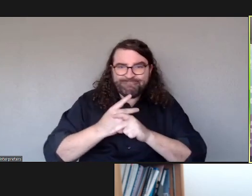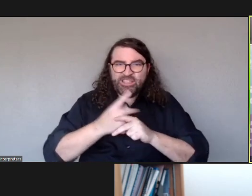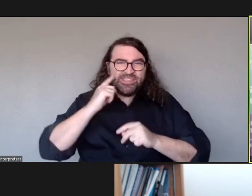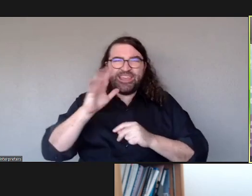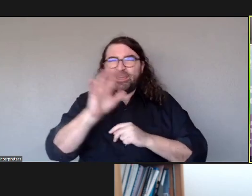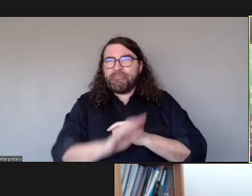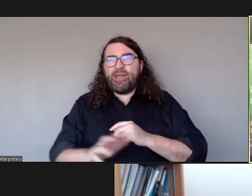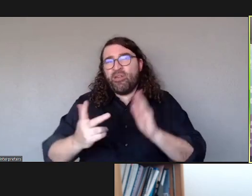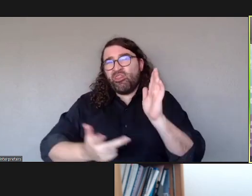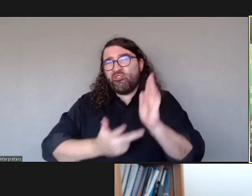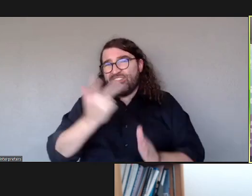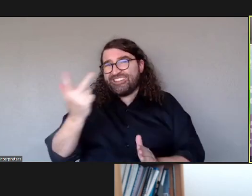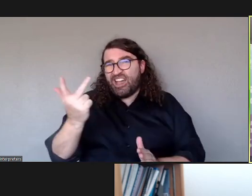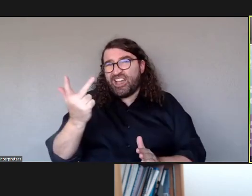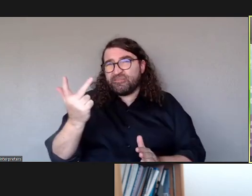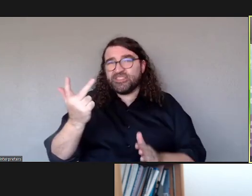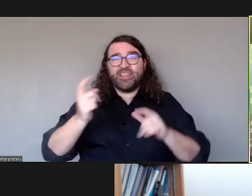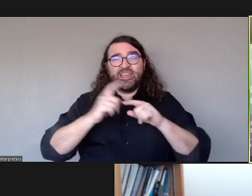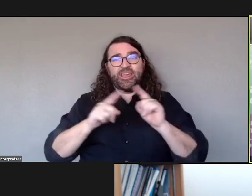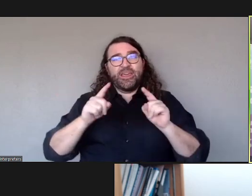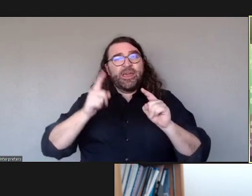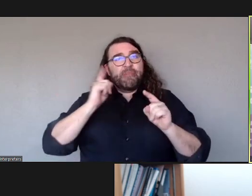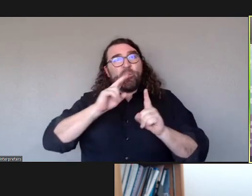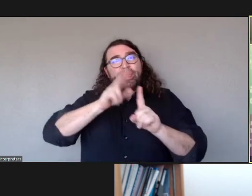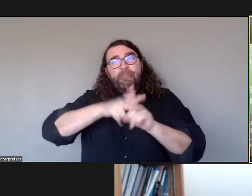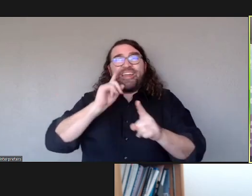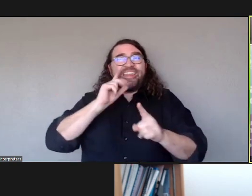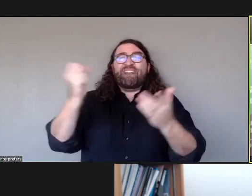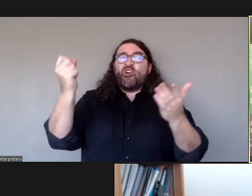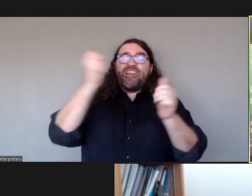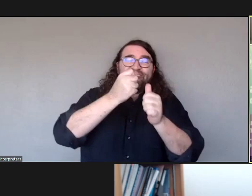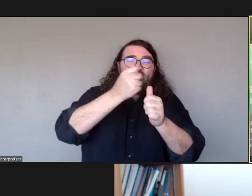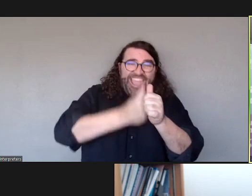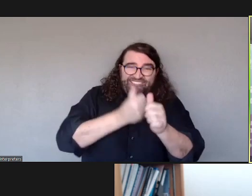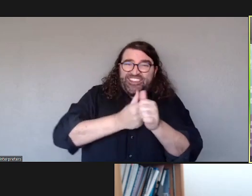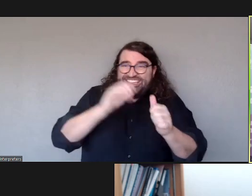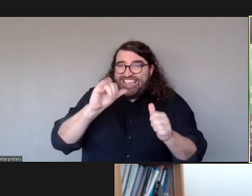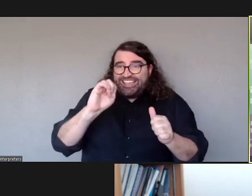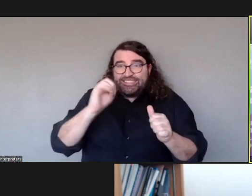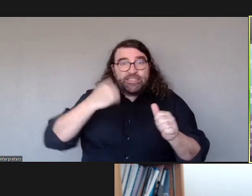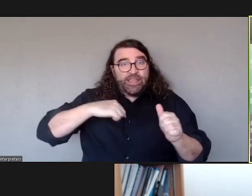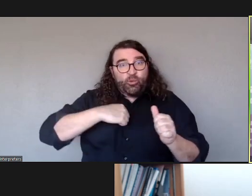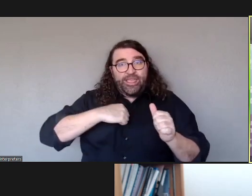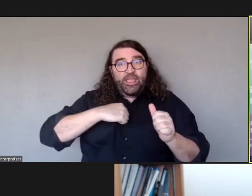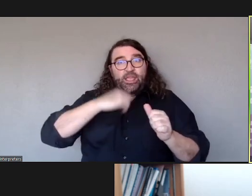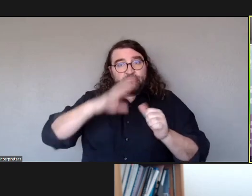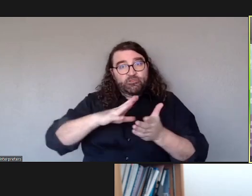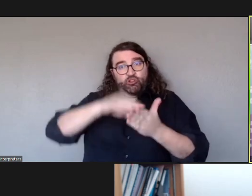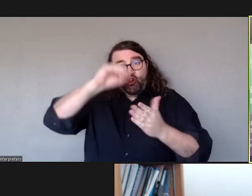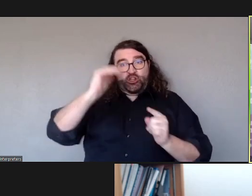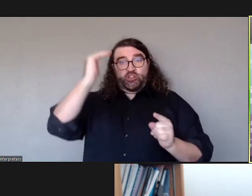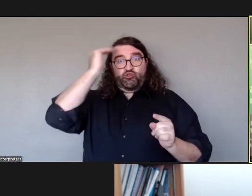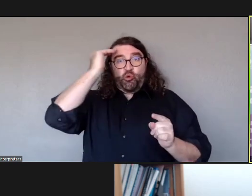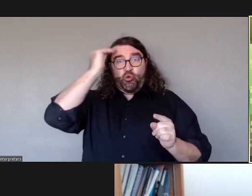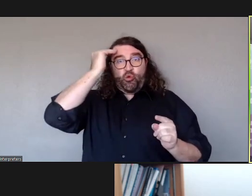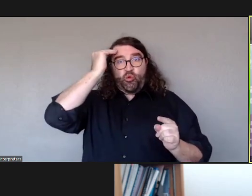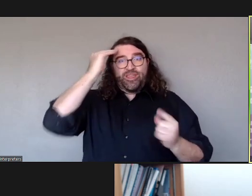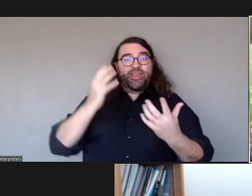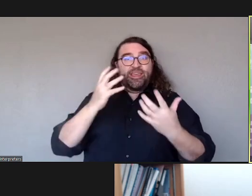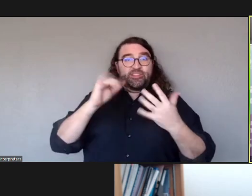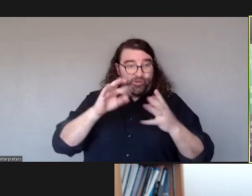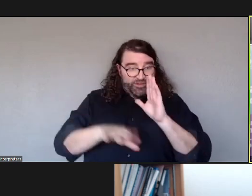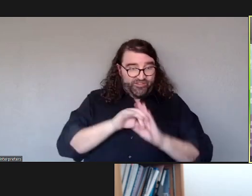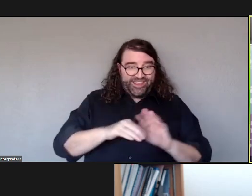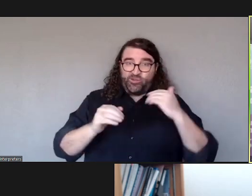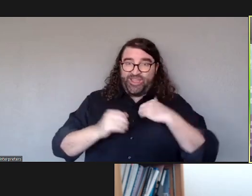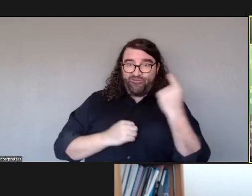of hospitalizations what that means is for every case we know about, there's 2 others we don't.